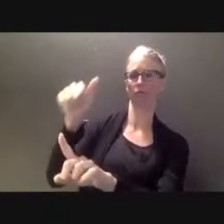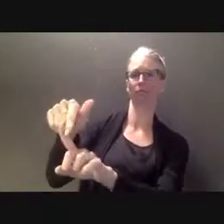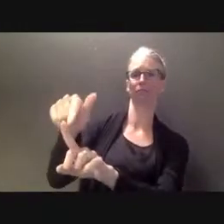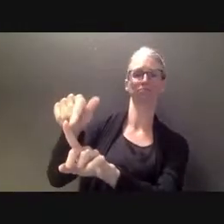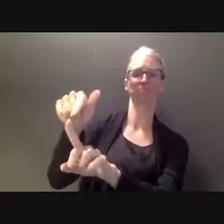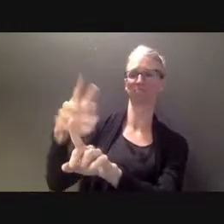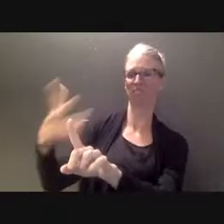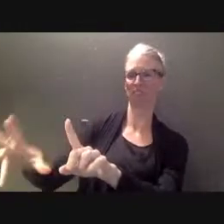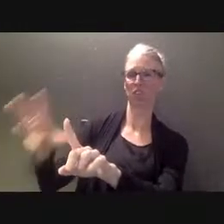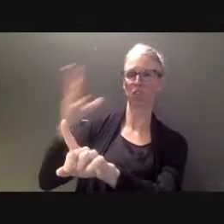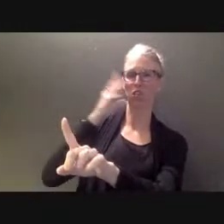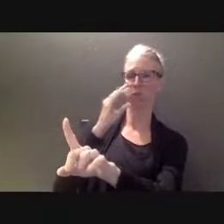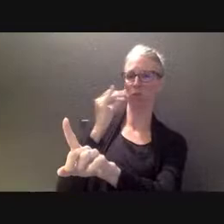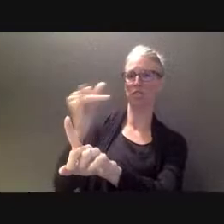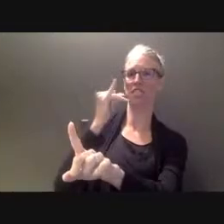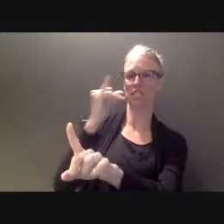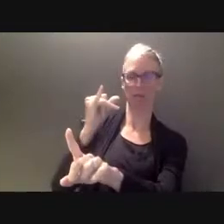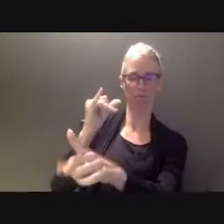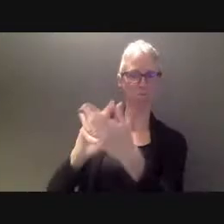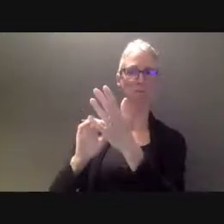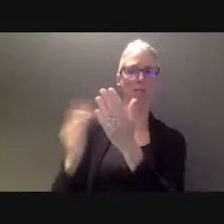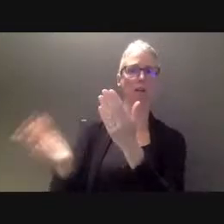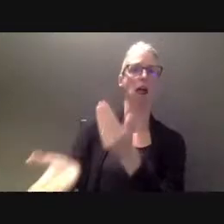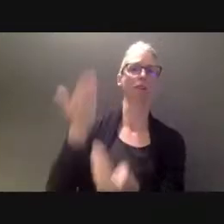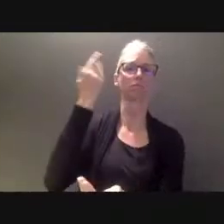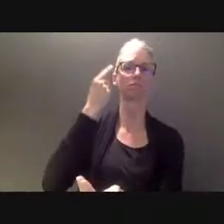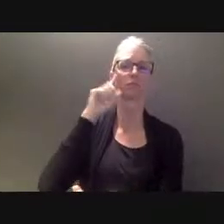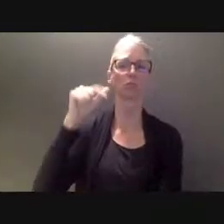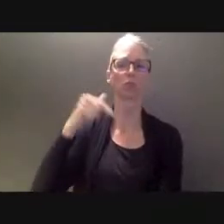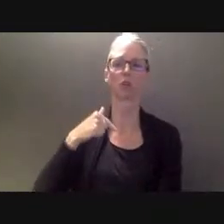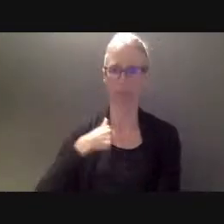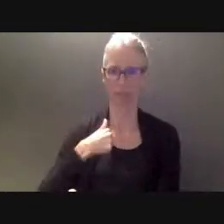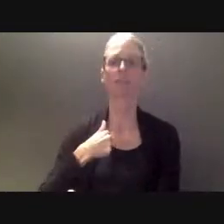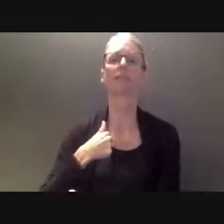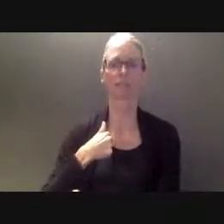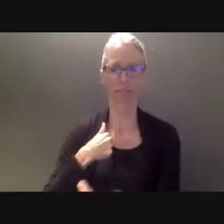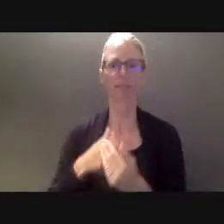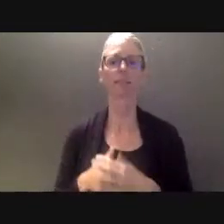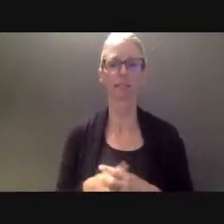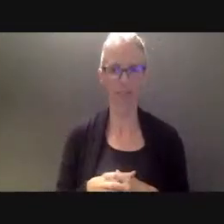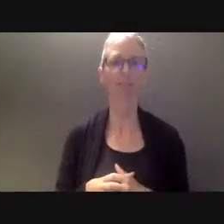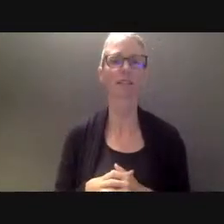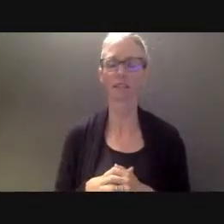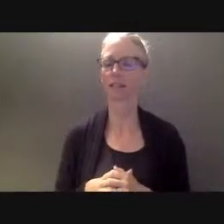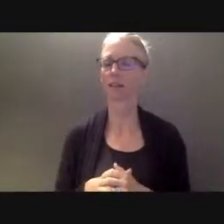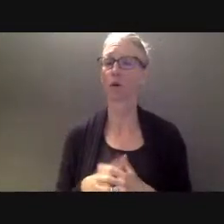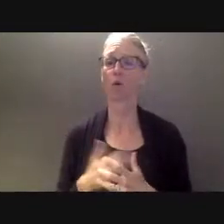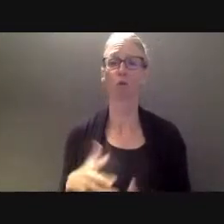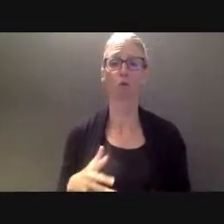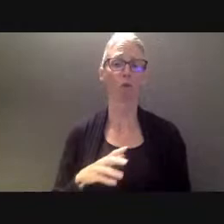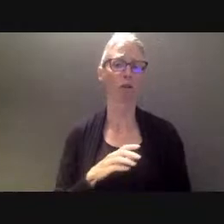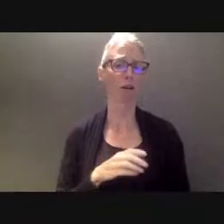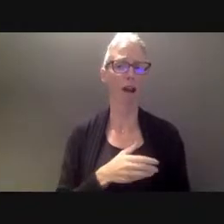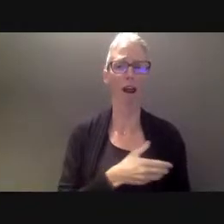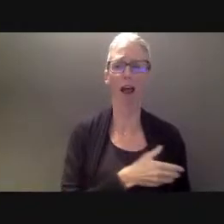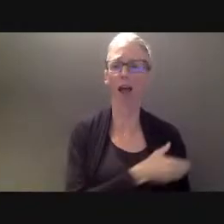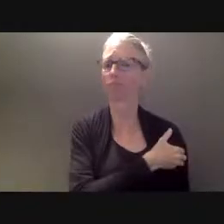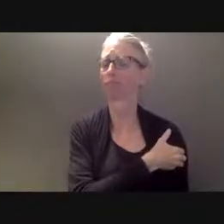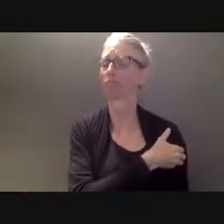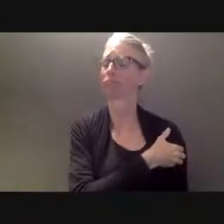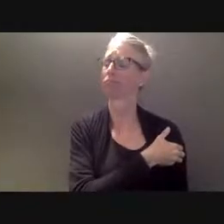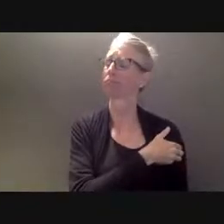trail and that your needs are going to be met. It's so empowering and freeing,